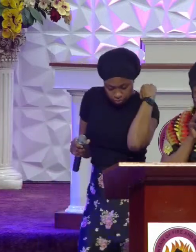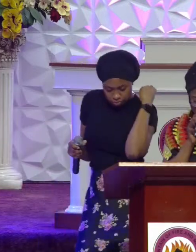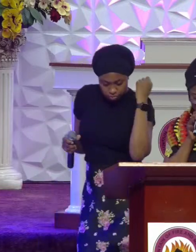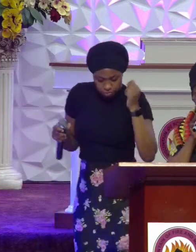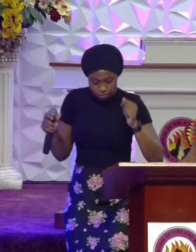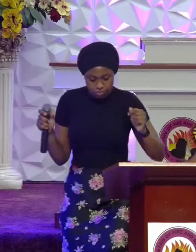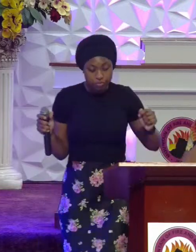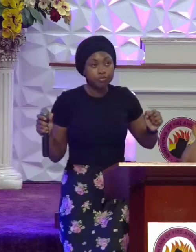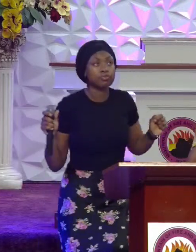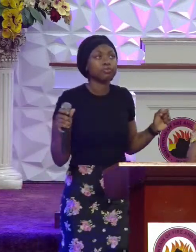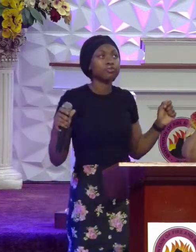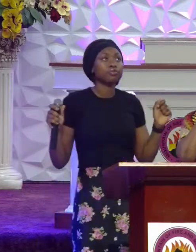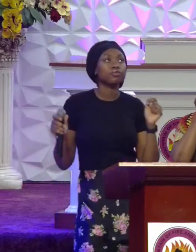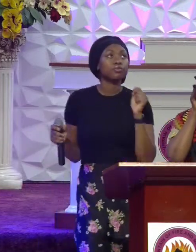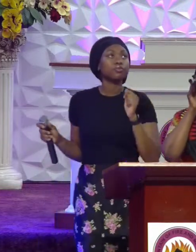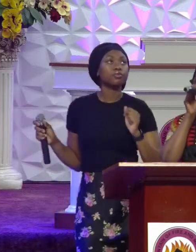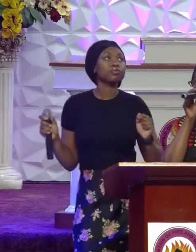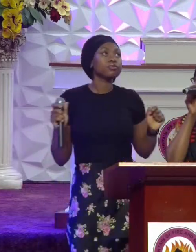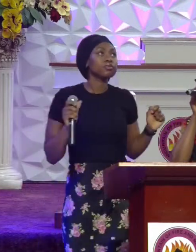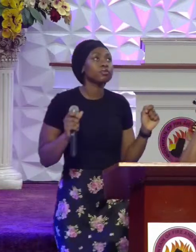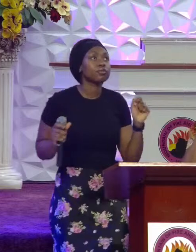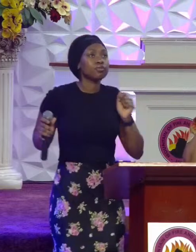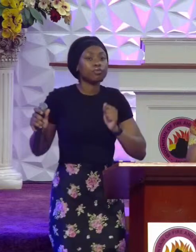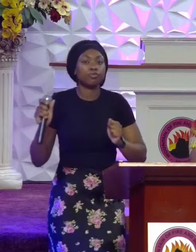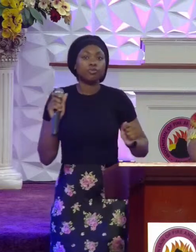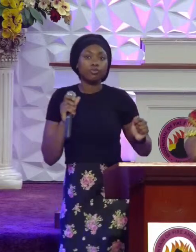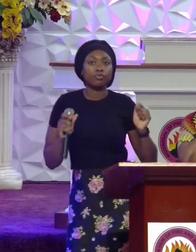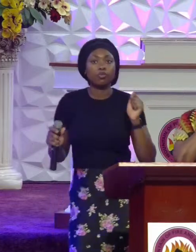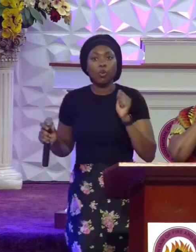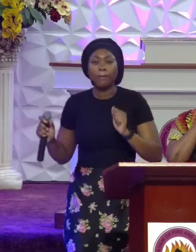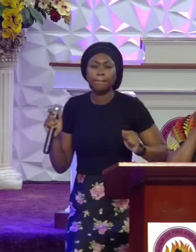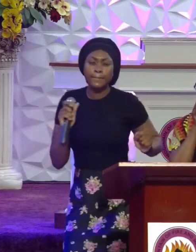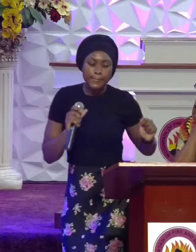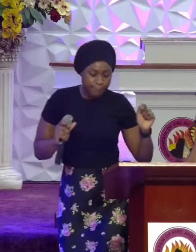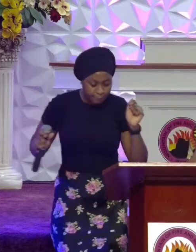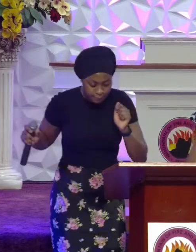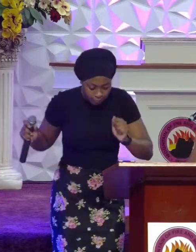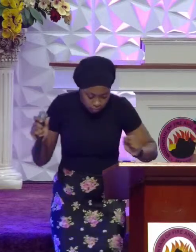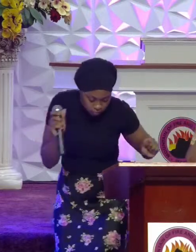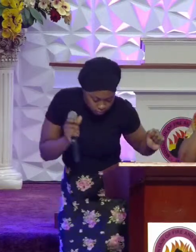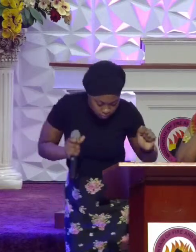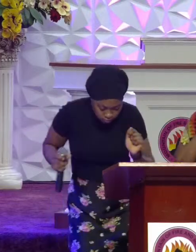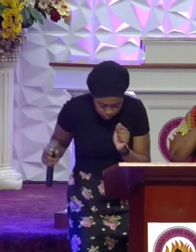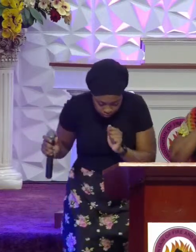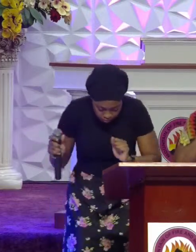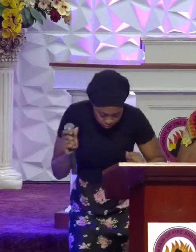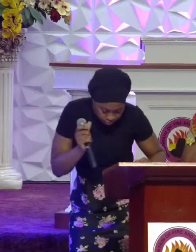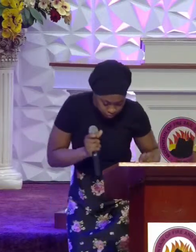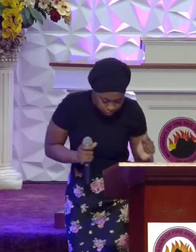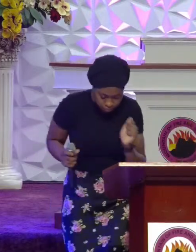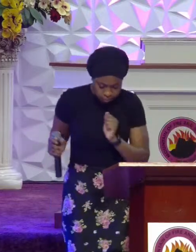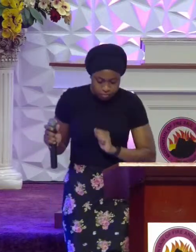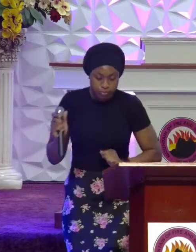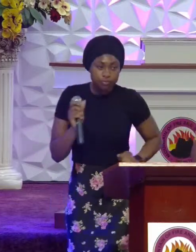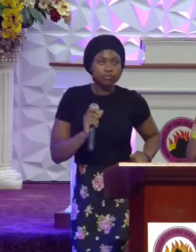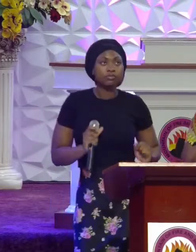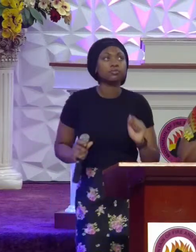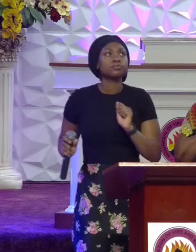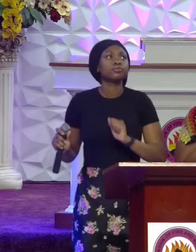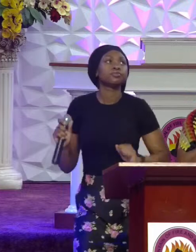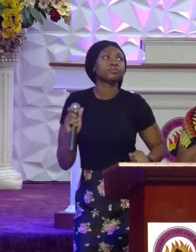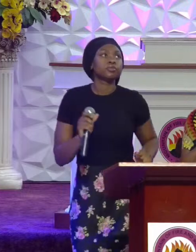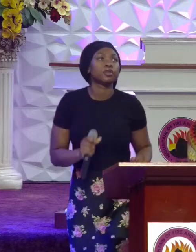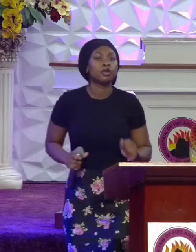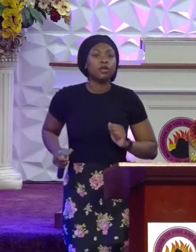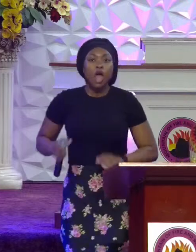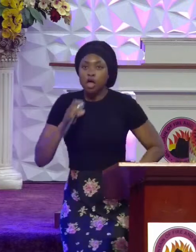worthy to be praised. In all generations, there is no one like you. Alpha and Omega, you are worthy to